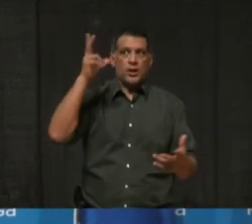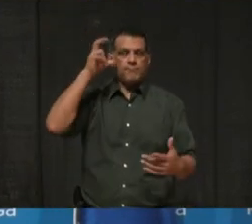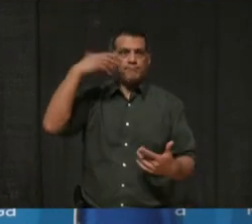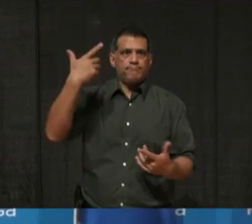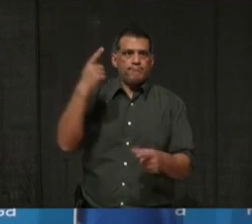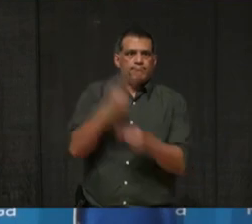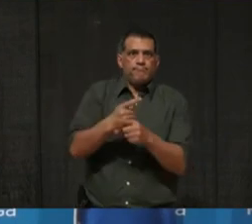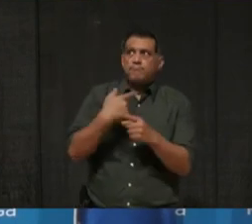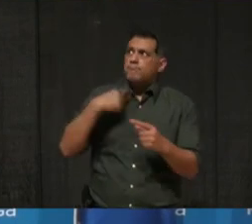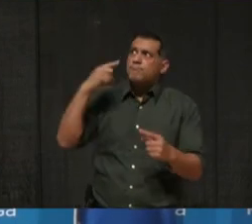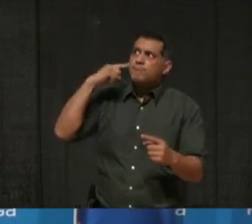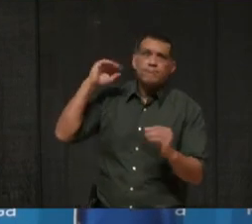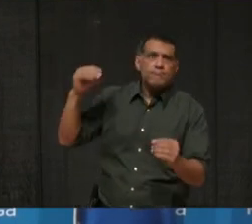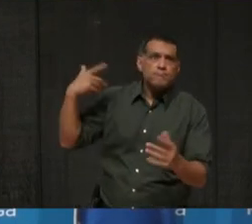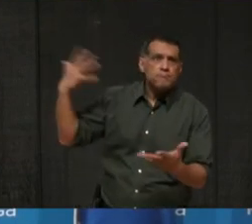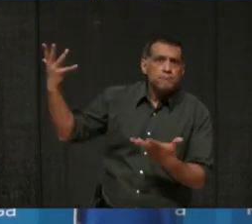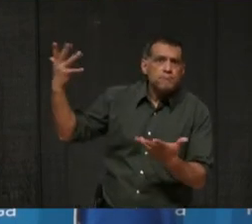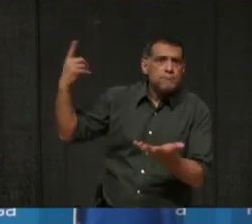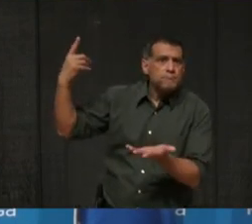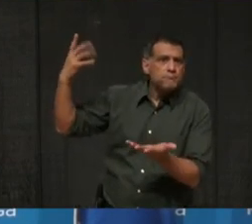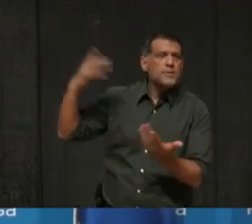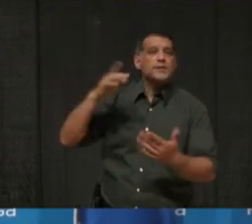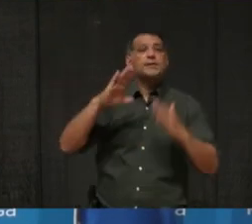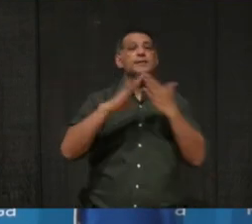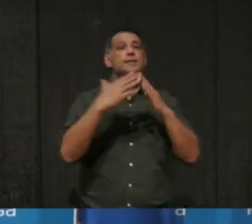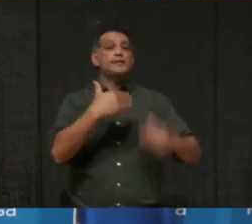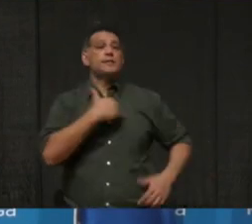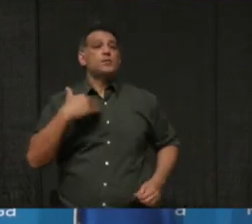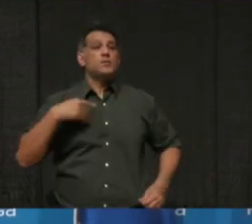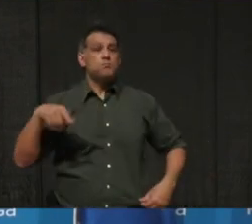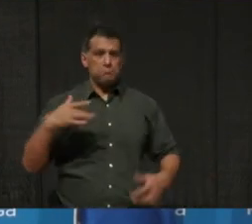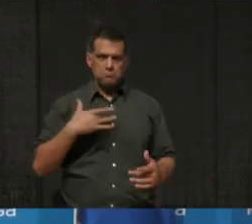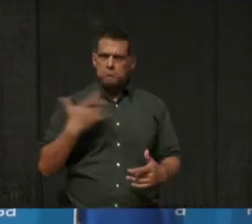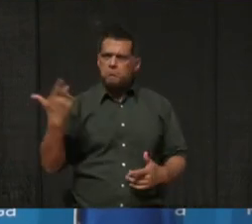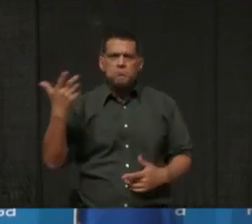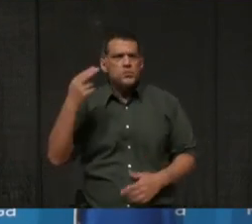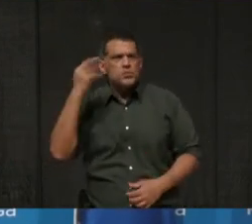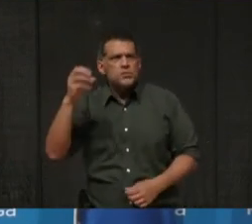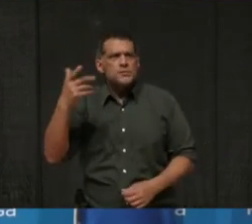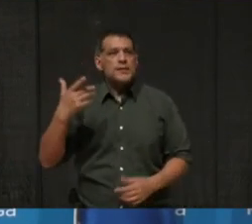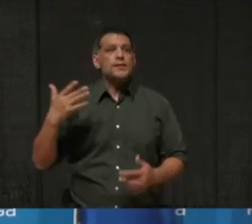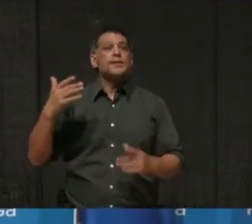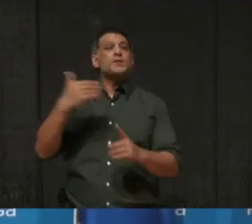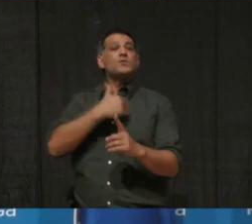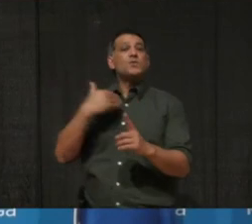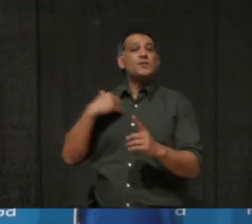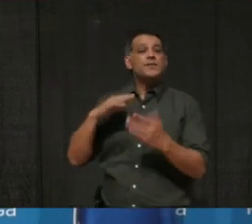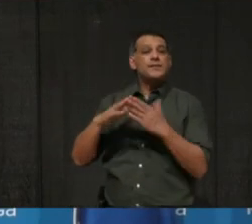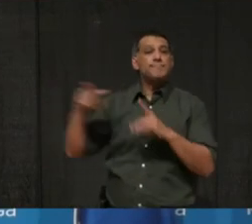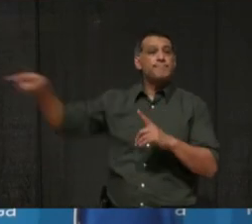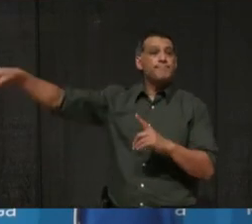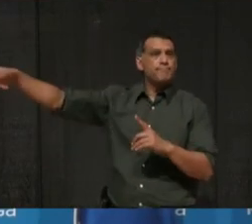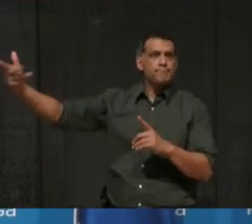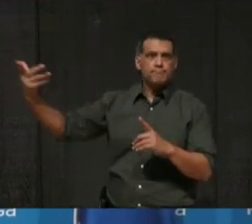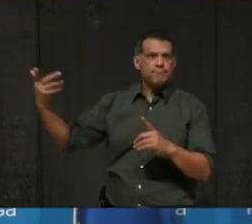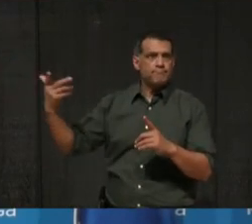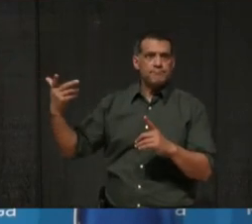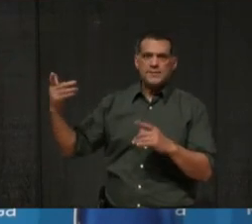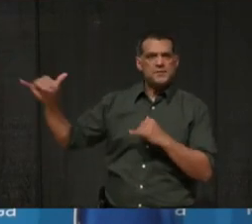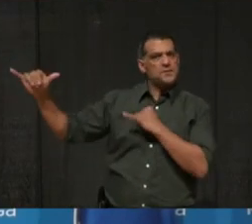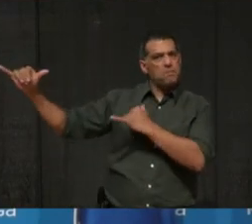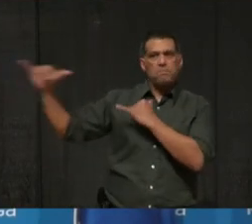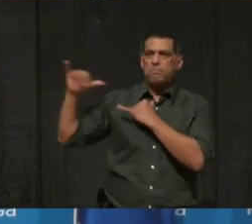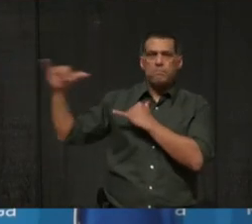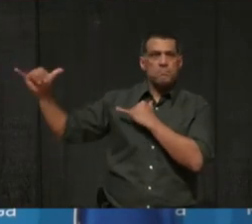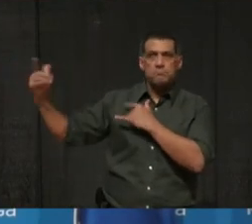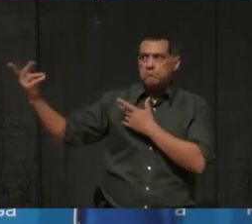on that issue, as well as the City of Toronto. City of Toronto and City of Mississauga have taken the same approach, that we will cease